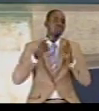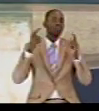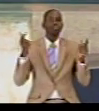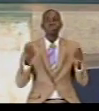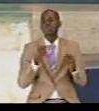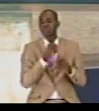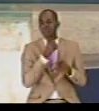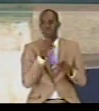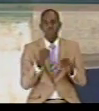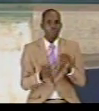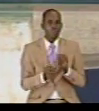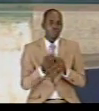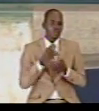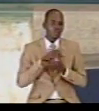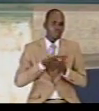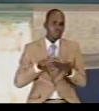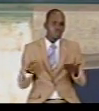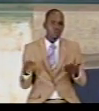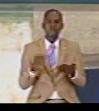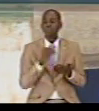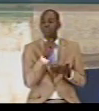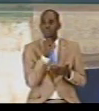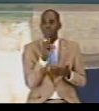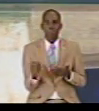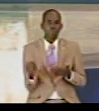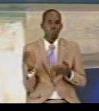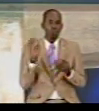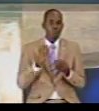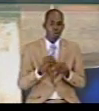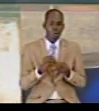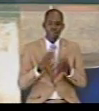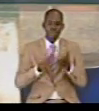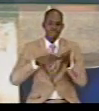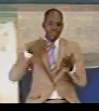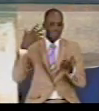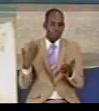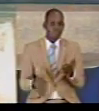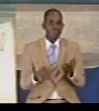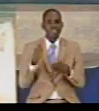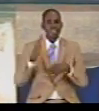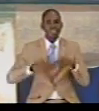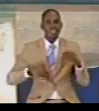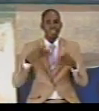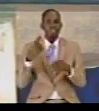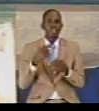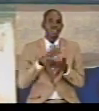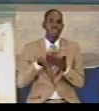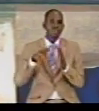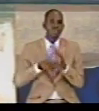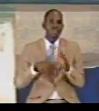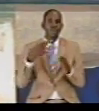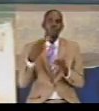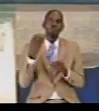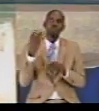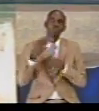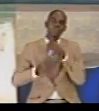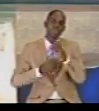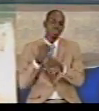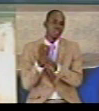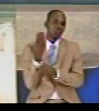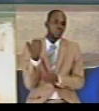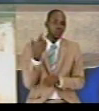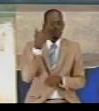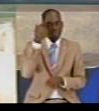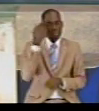not wider, is not more extensive than the righteousness of yesteryears? Because there's